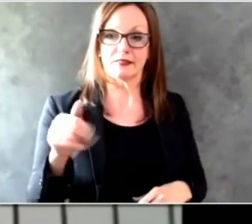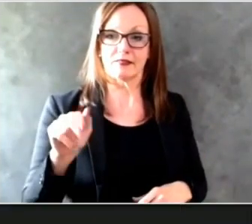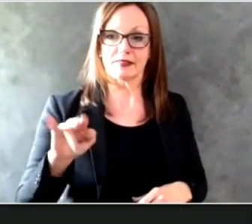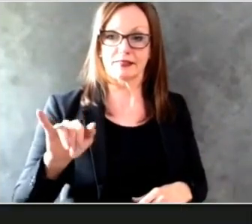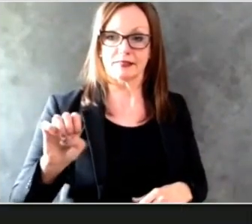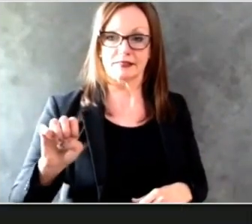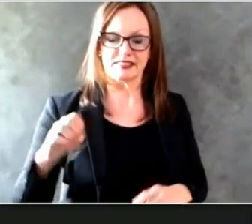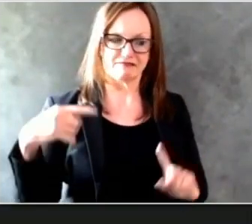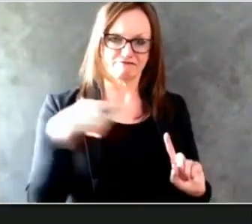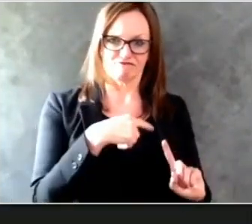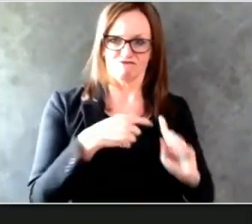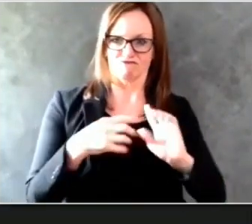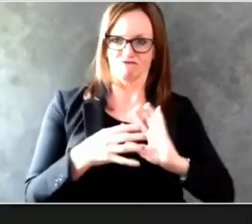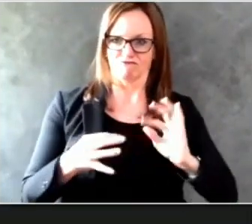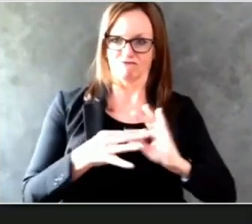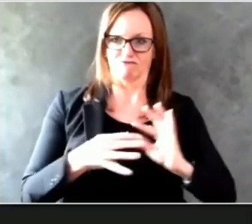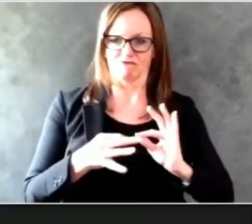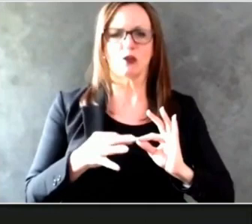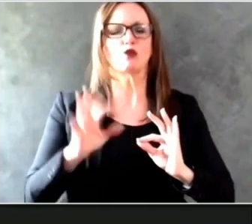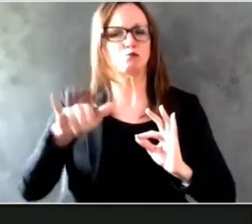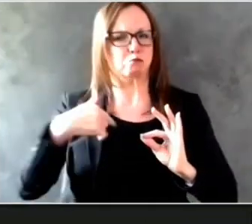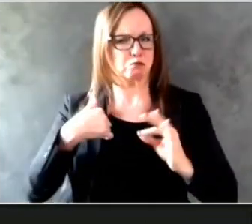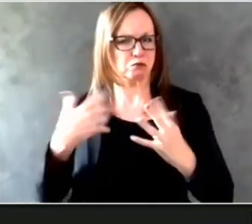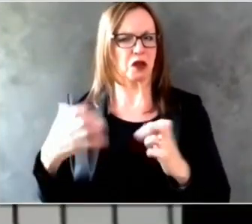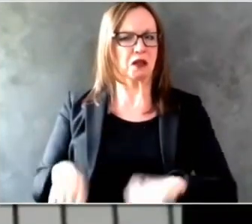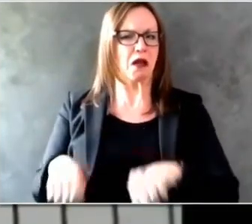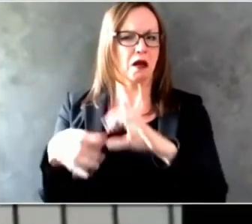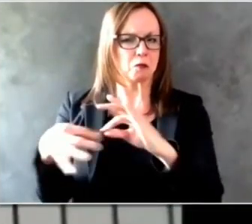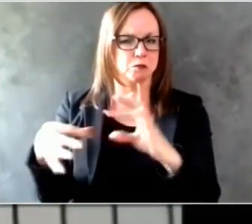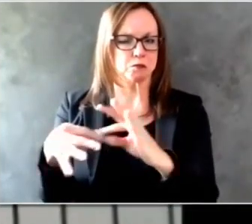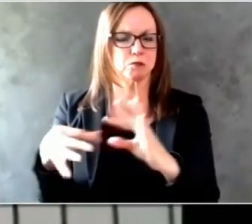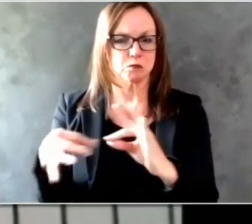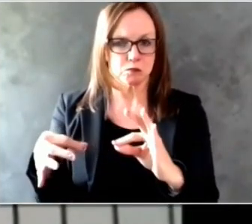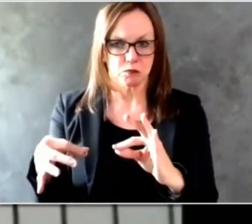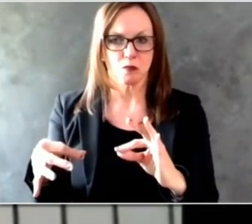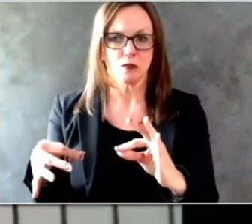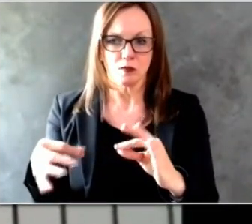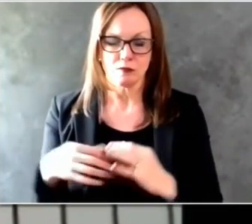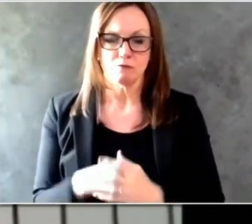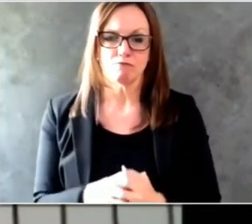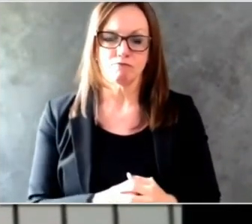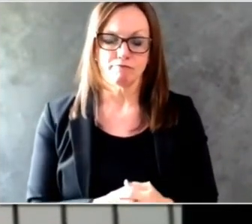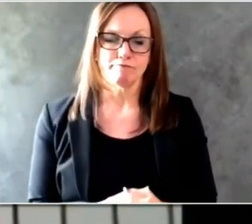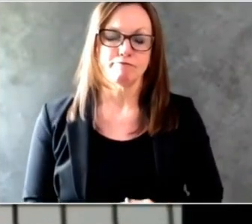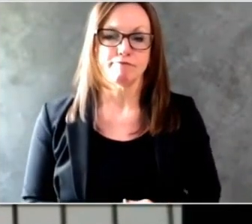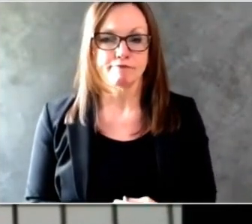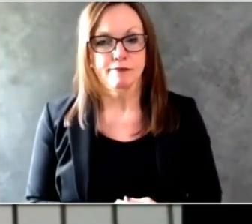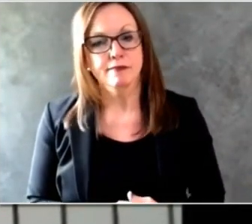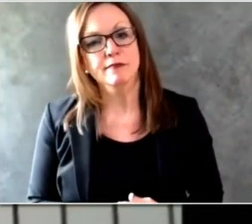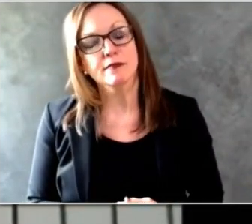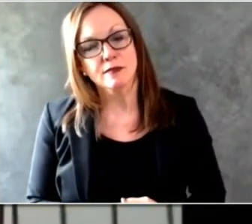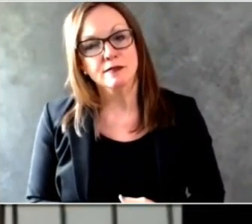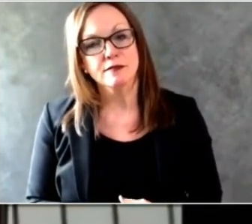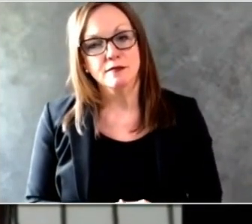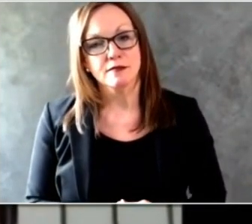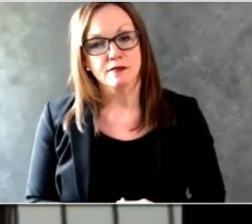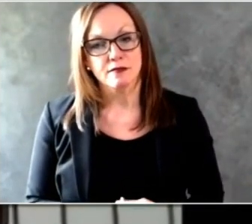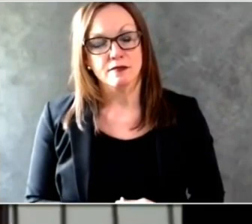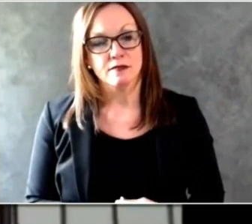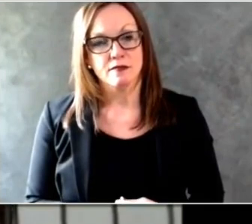13,371. And then in terms of the demographics, we are, let's